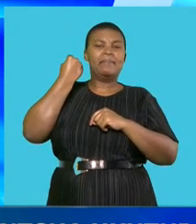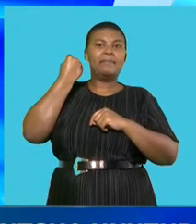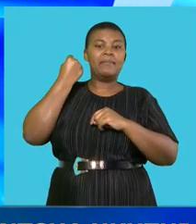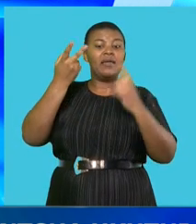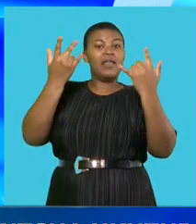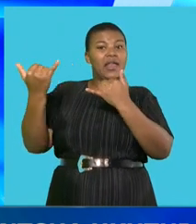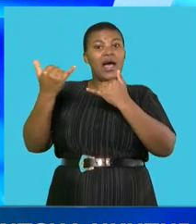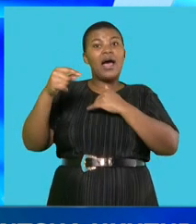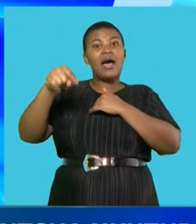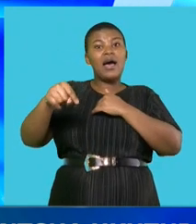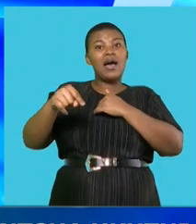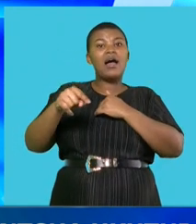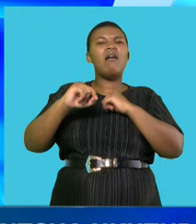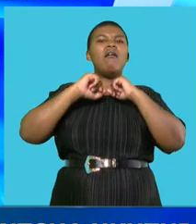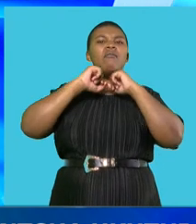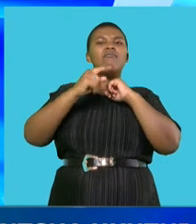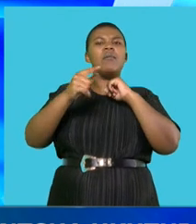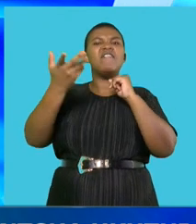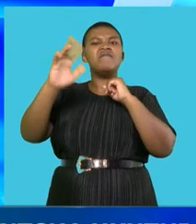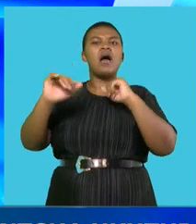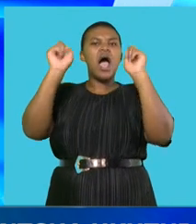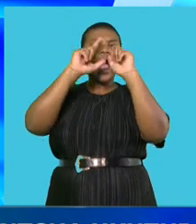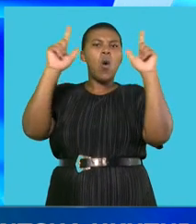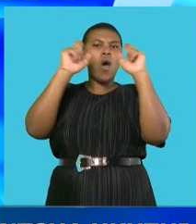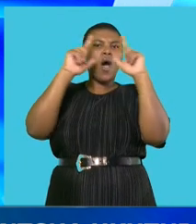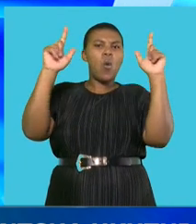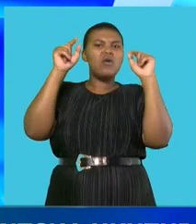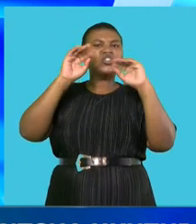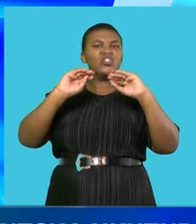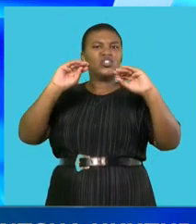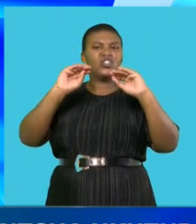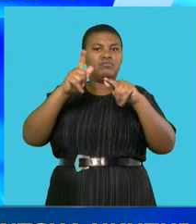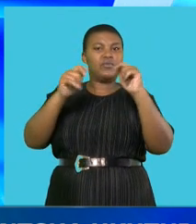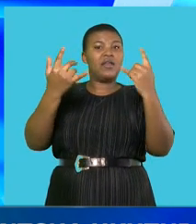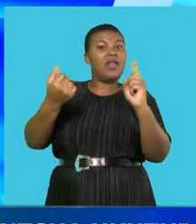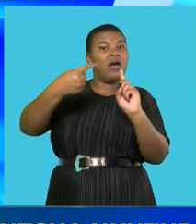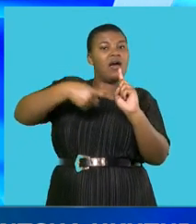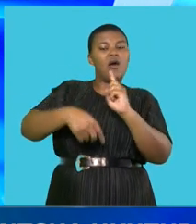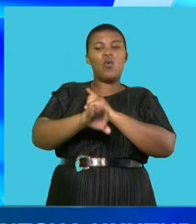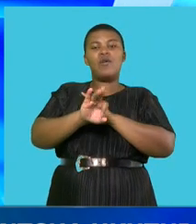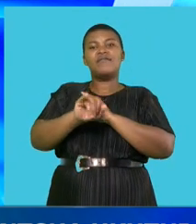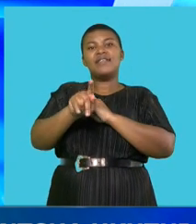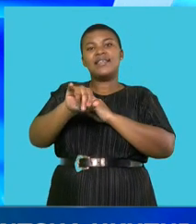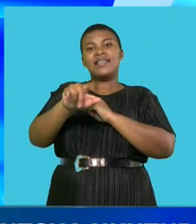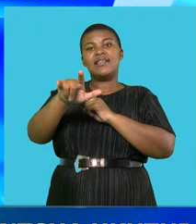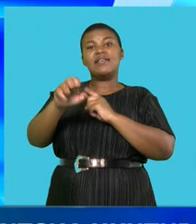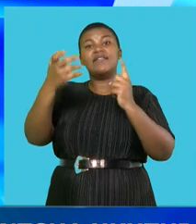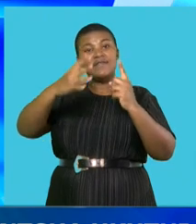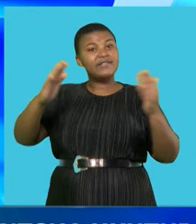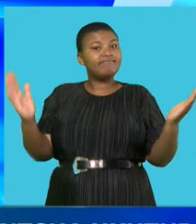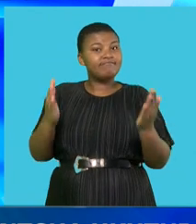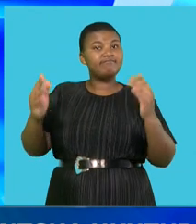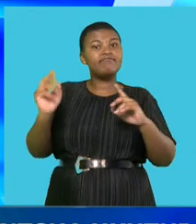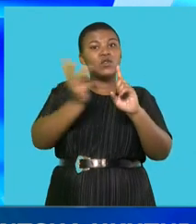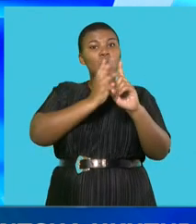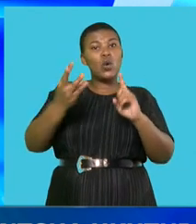untamulana usache nzeselo kukamisa incha Umsunguli gawade ntaka nute wotela figi le mnisiu nusage ya baantabashu kuti Benga